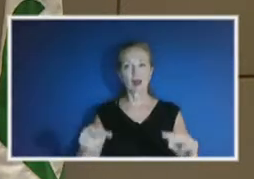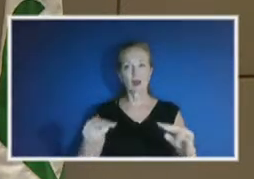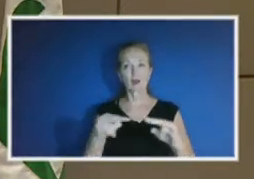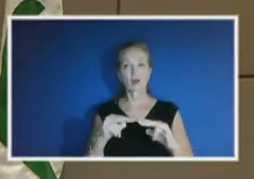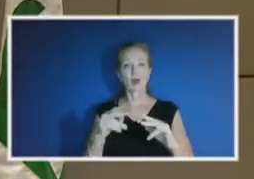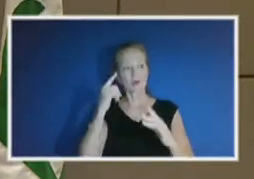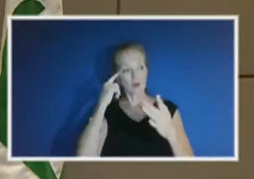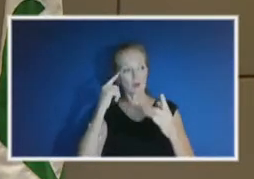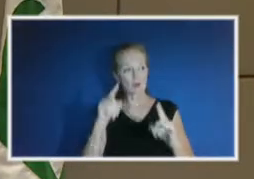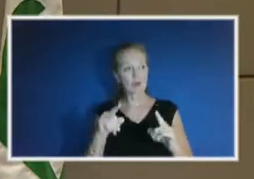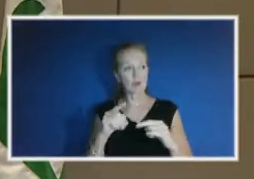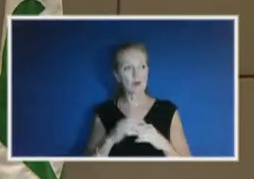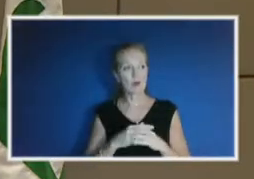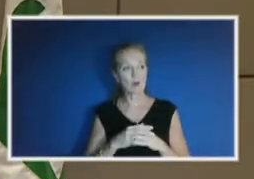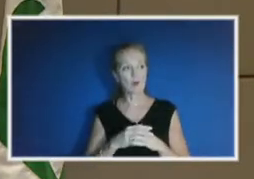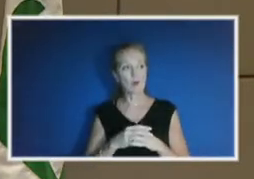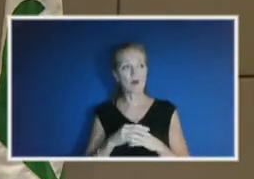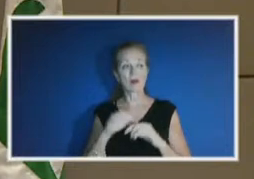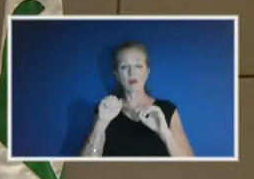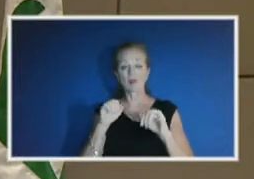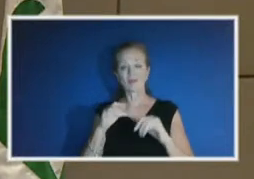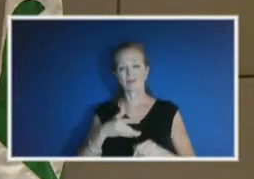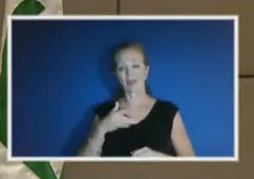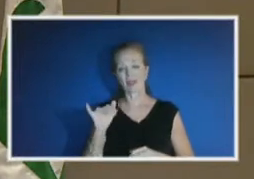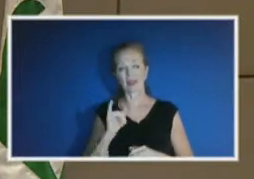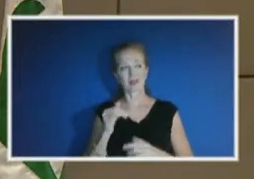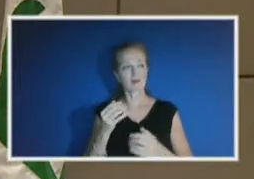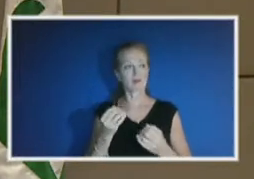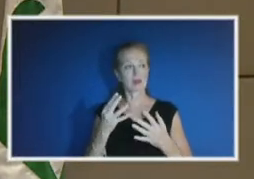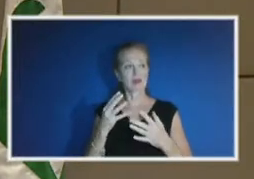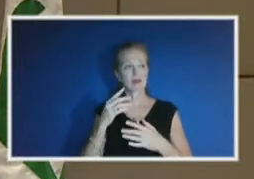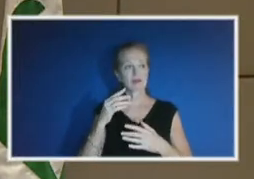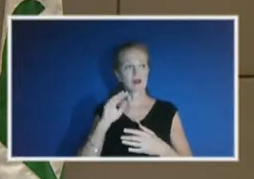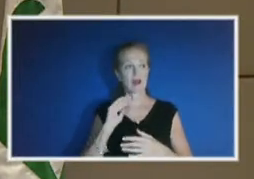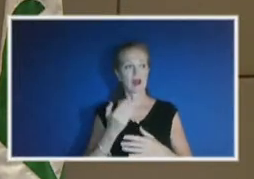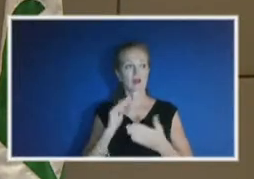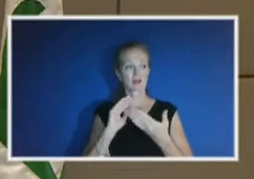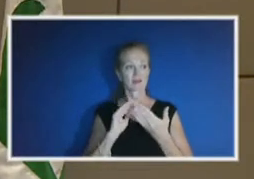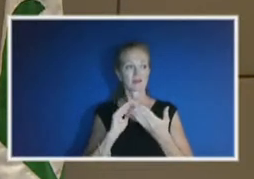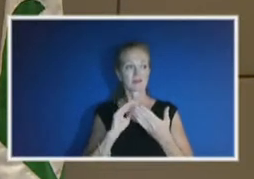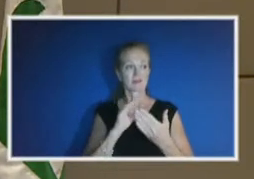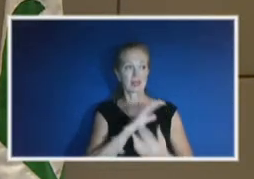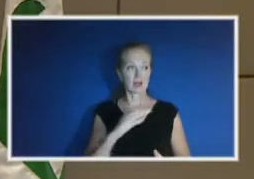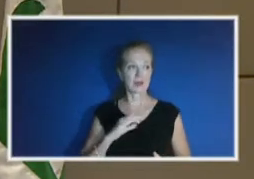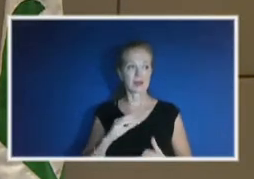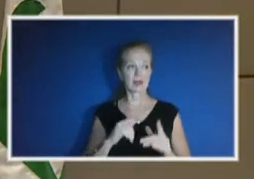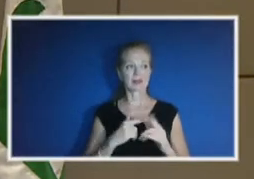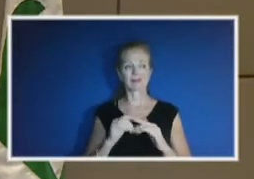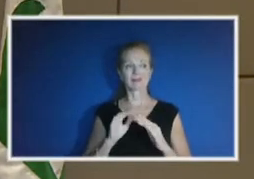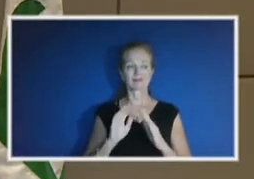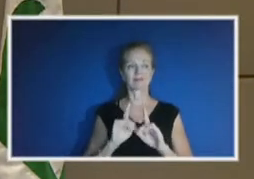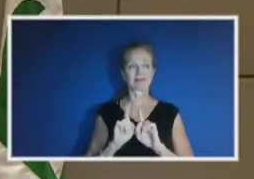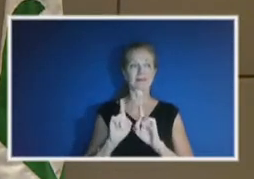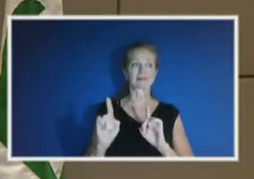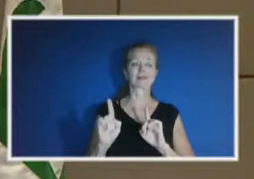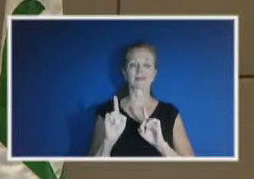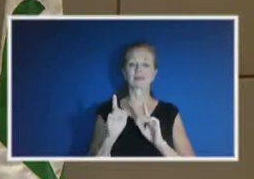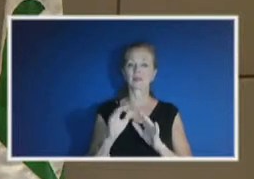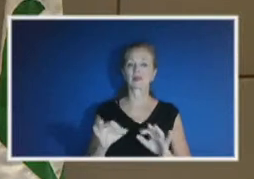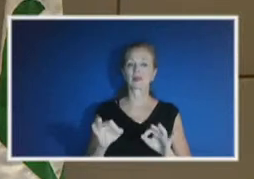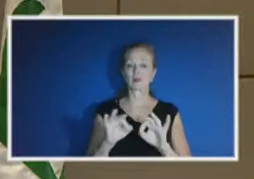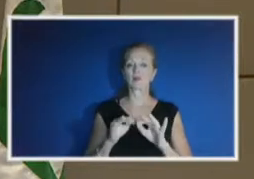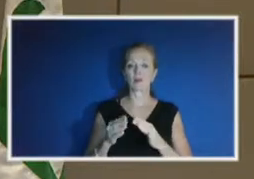agree, and they probably feel like many of our committees, they're kind of arm's length held away from the critical path of the